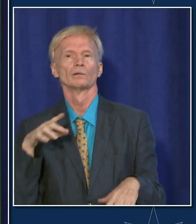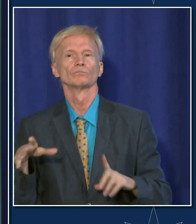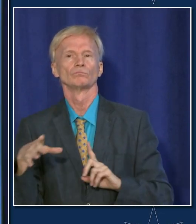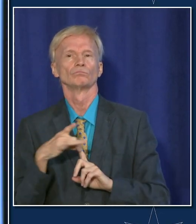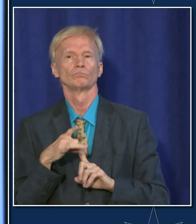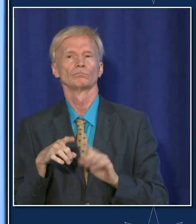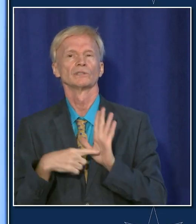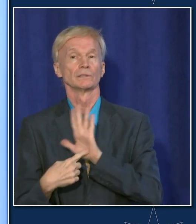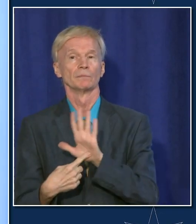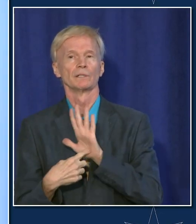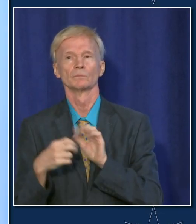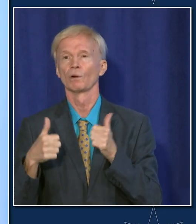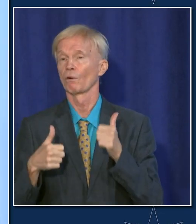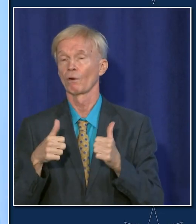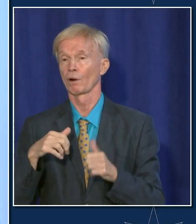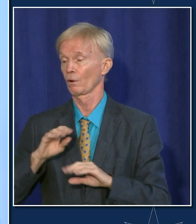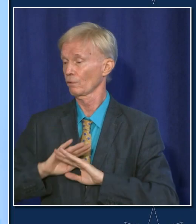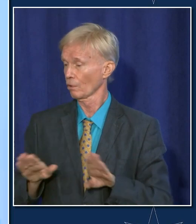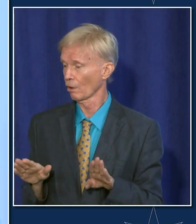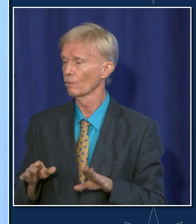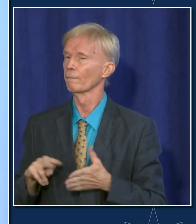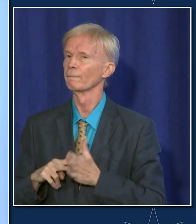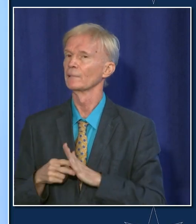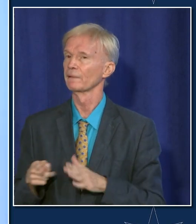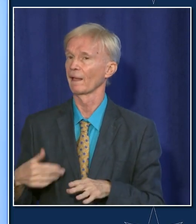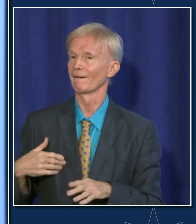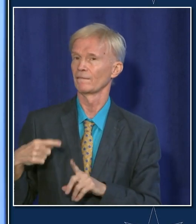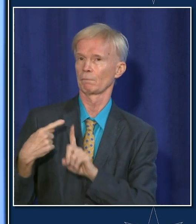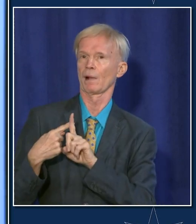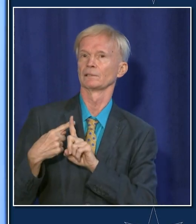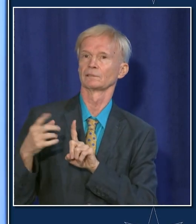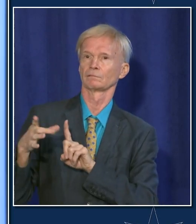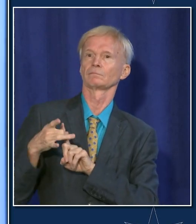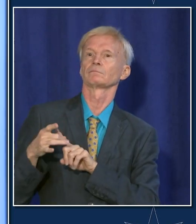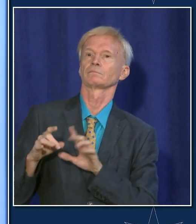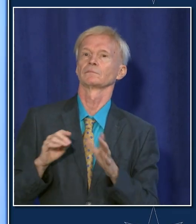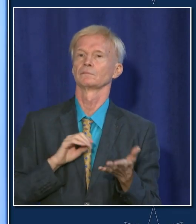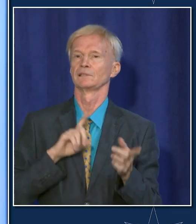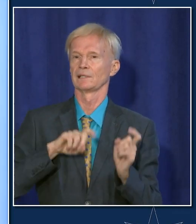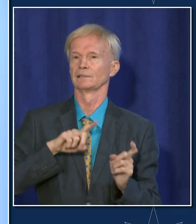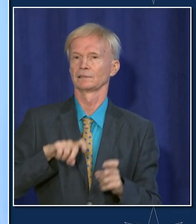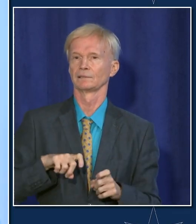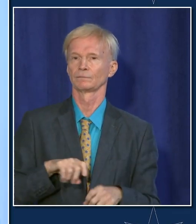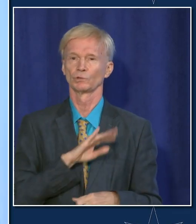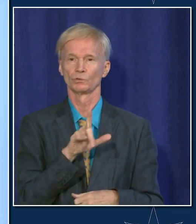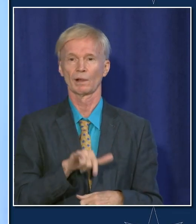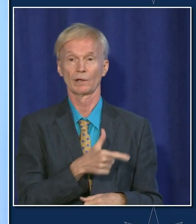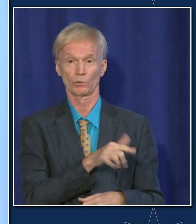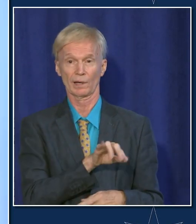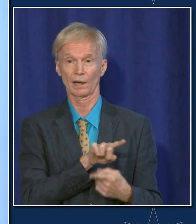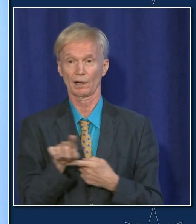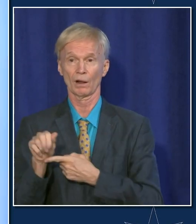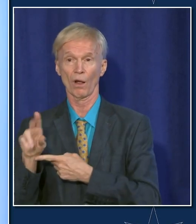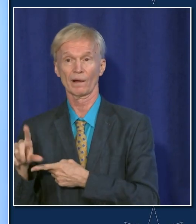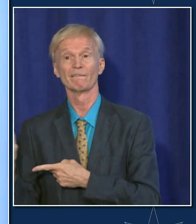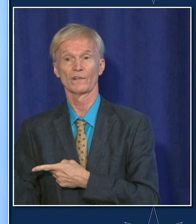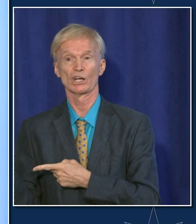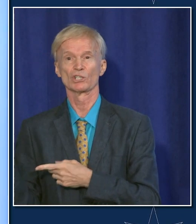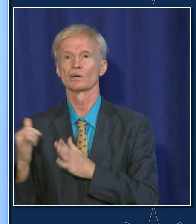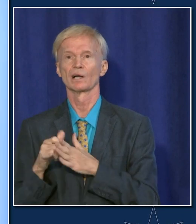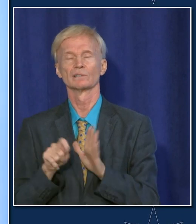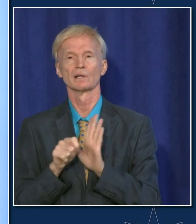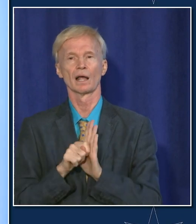of symptoms, or if they didn't have symptoms, a positive test. July 29th through August 1st was the time